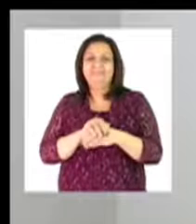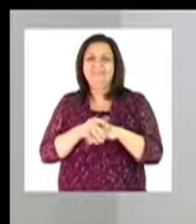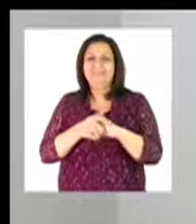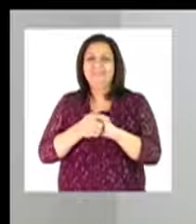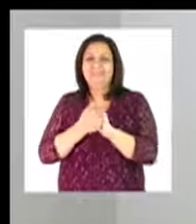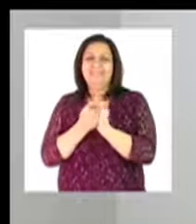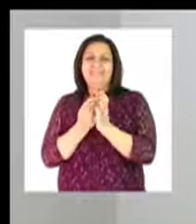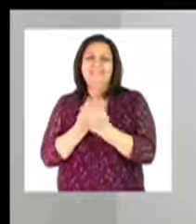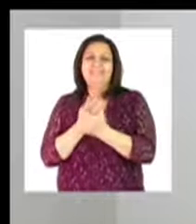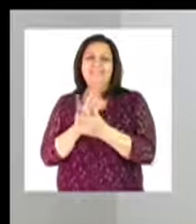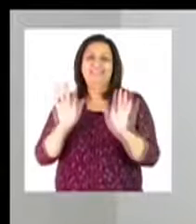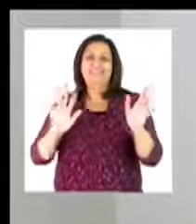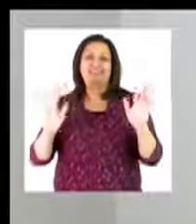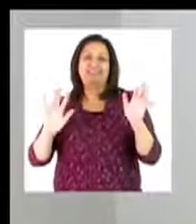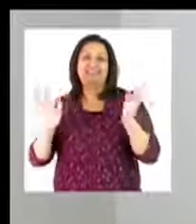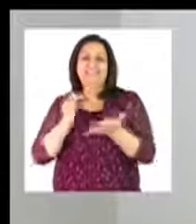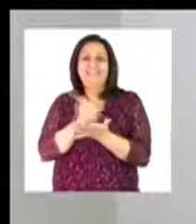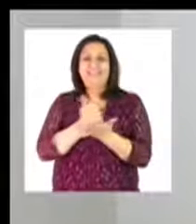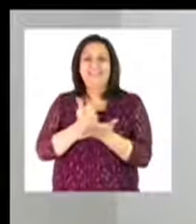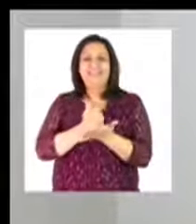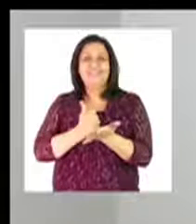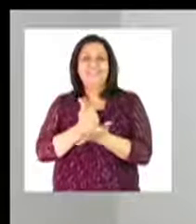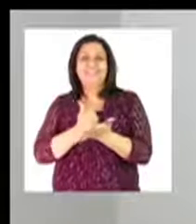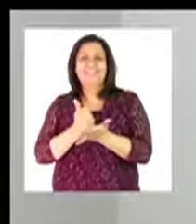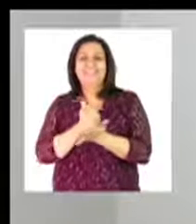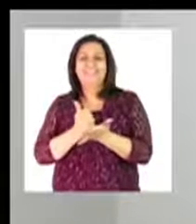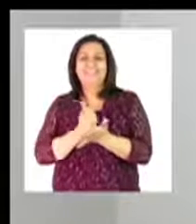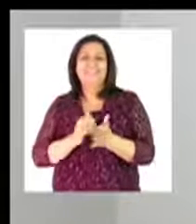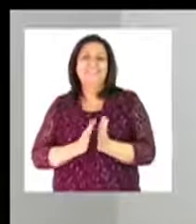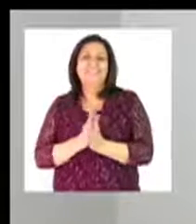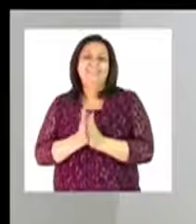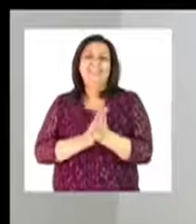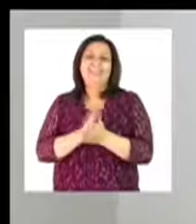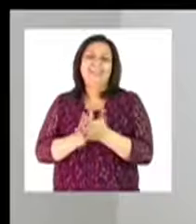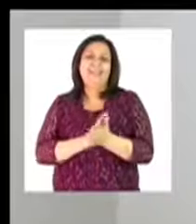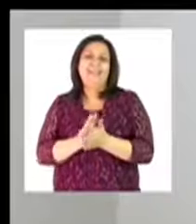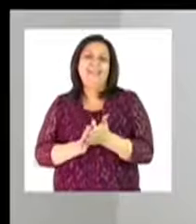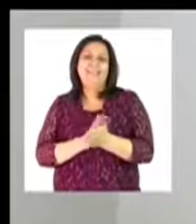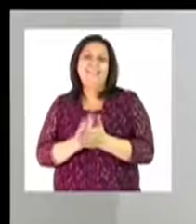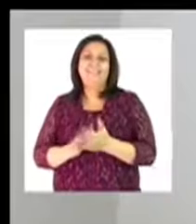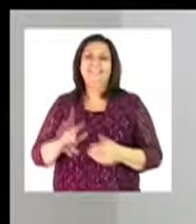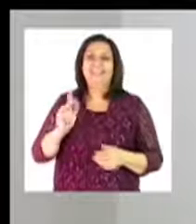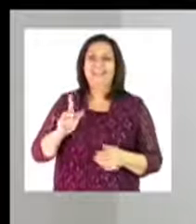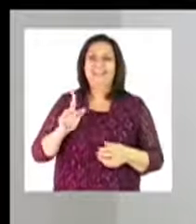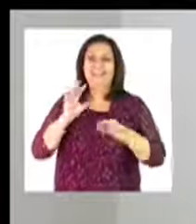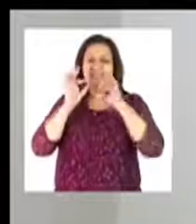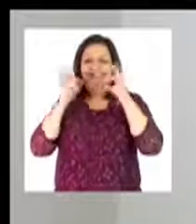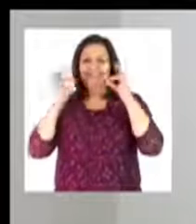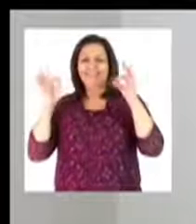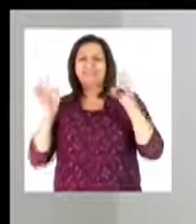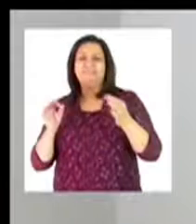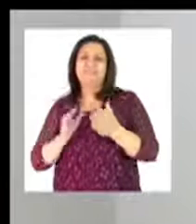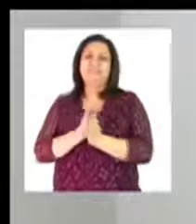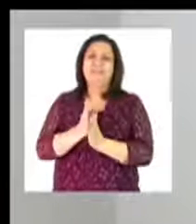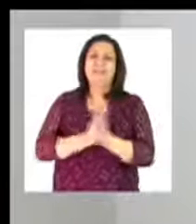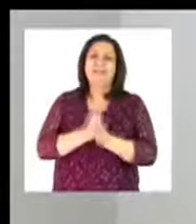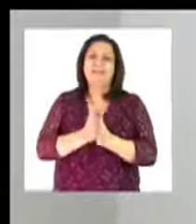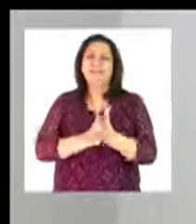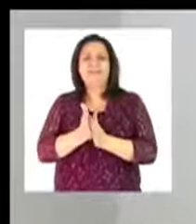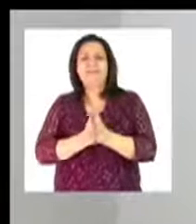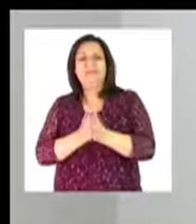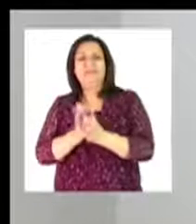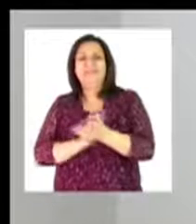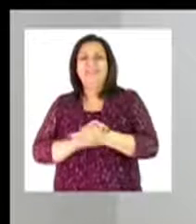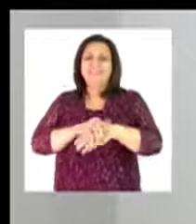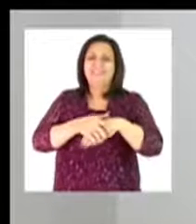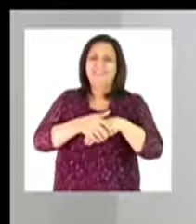Now your hands and mine are clean. We have sanitized. Rub, rub, rub